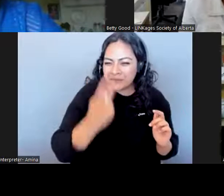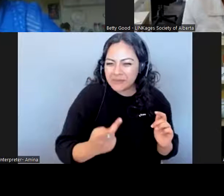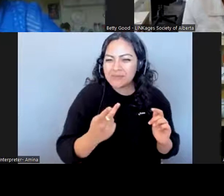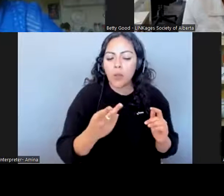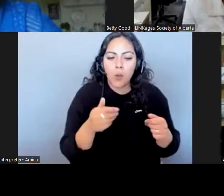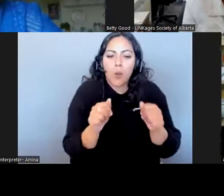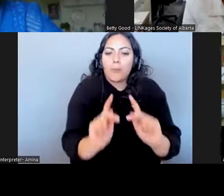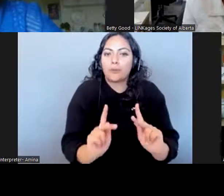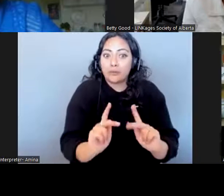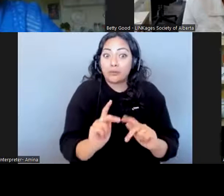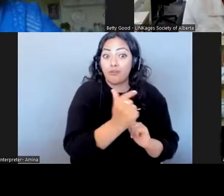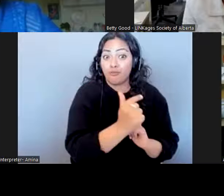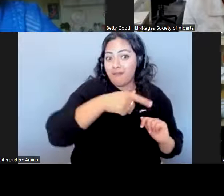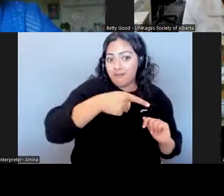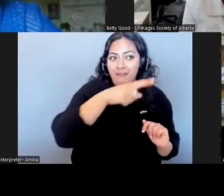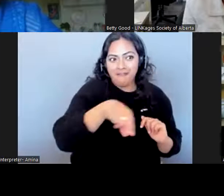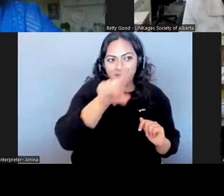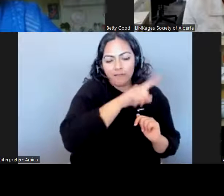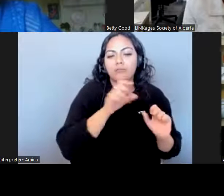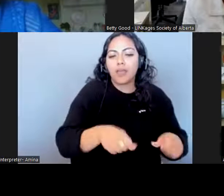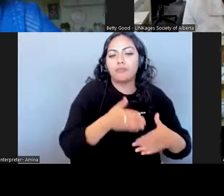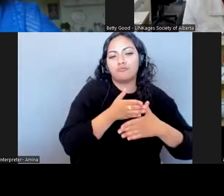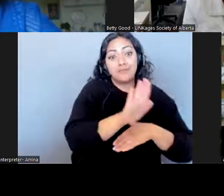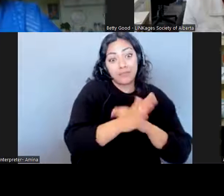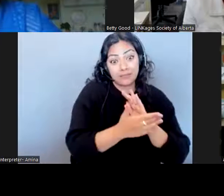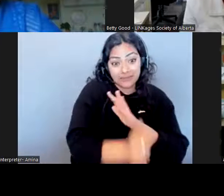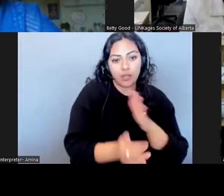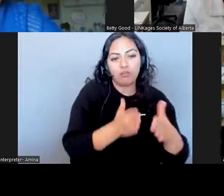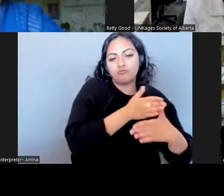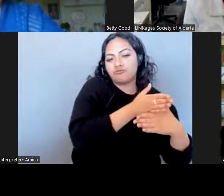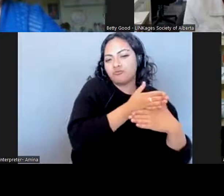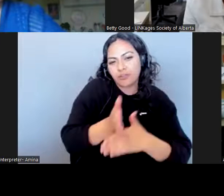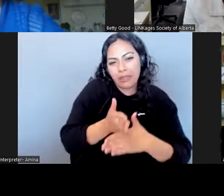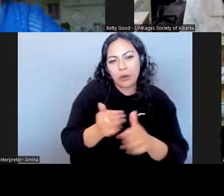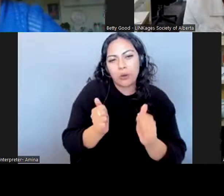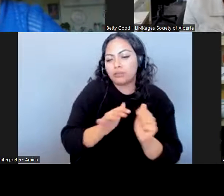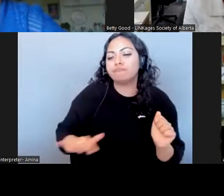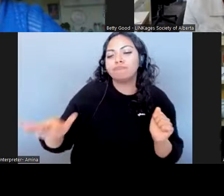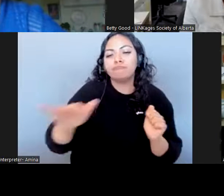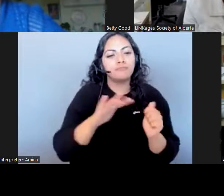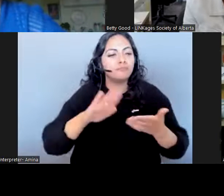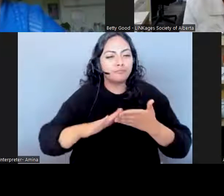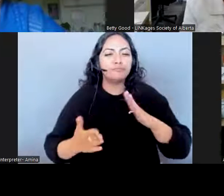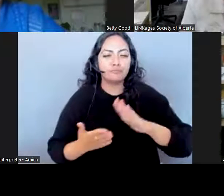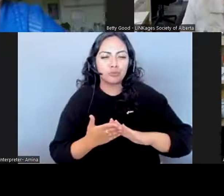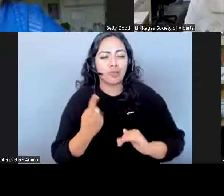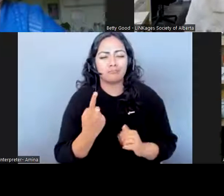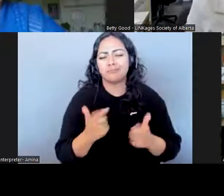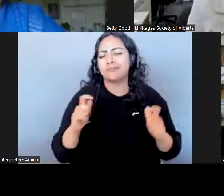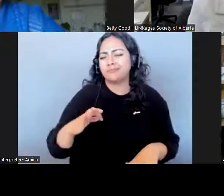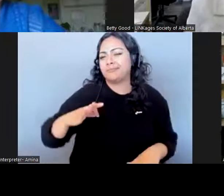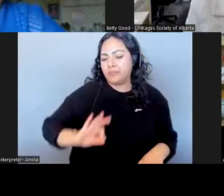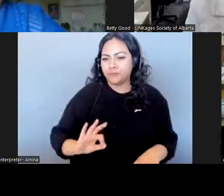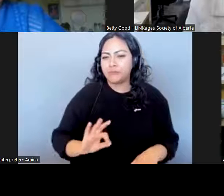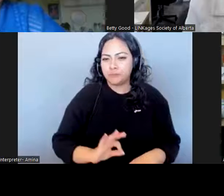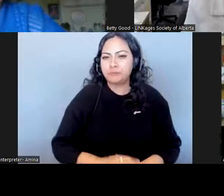able to share all their talents with the community. And that's been one of the biggest benefits. And I love that you